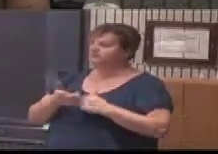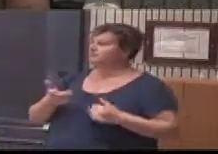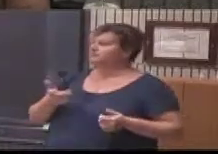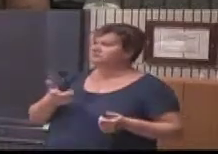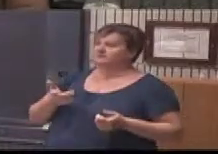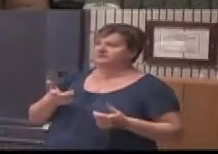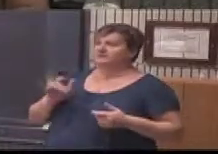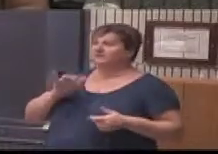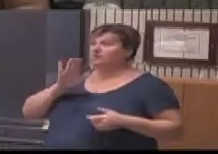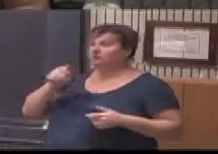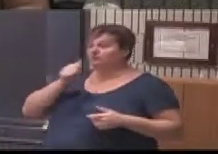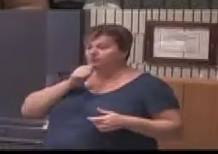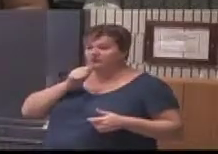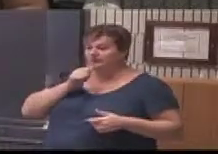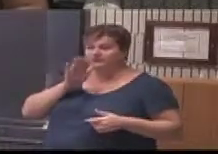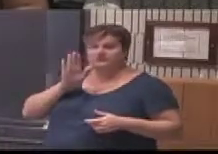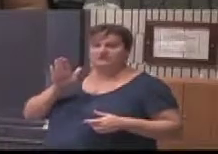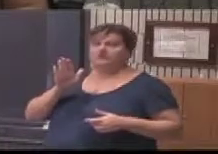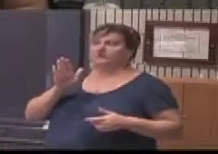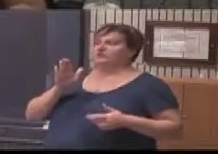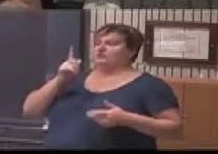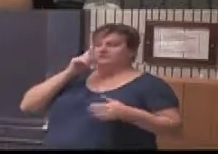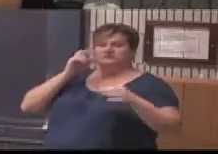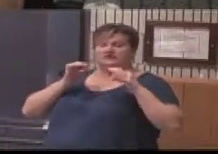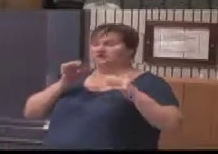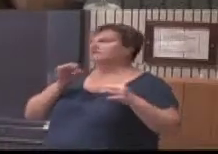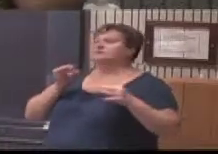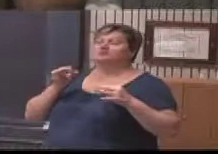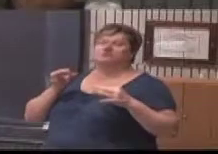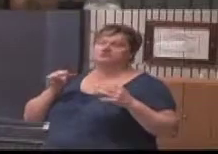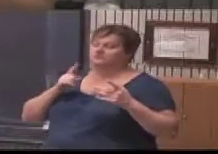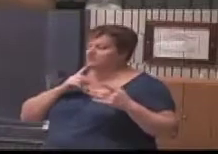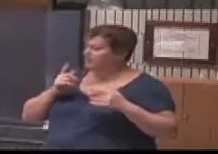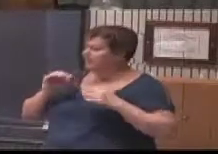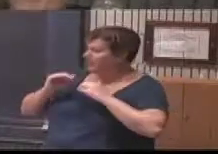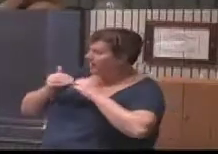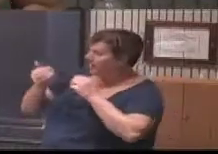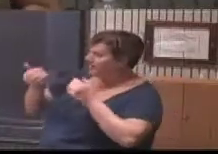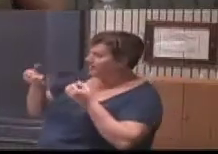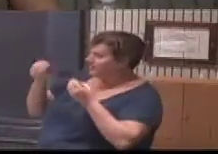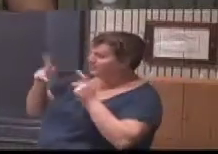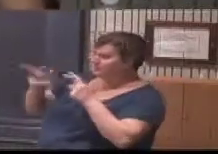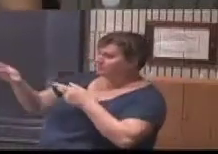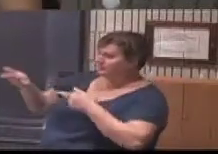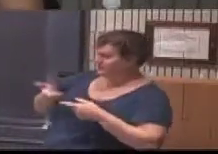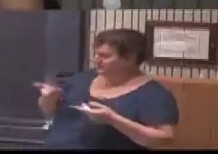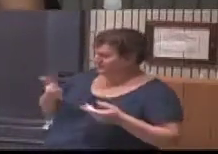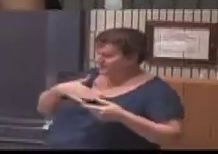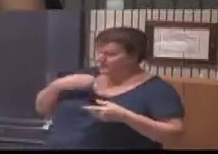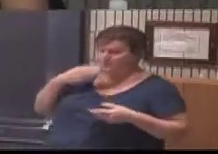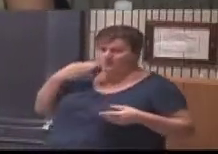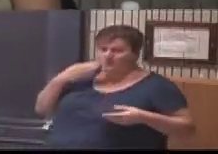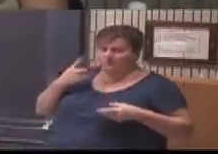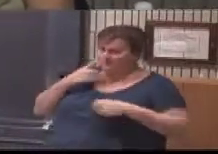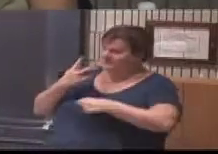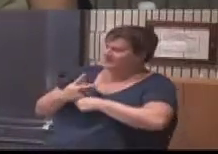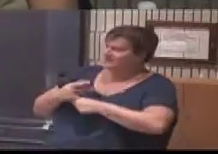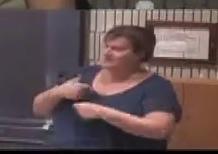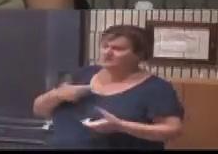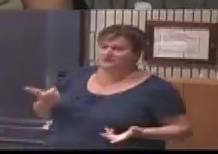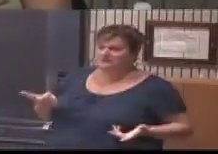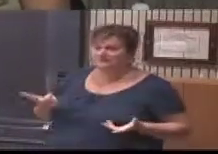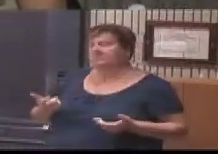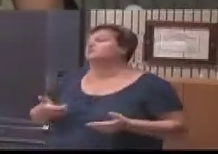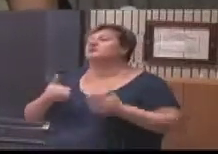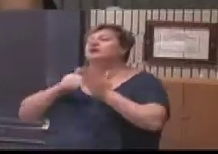or your sanity, of how many different people are you gonna let into your house at all hours of the night to help take care of you.